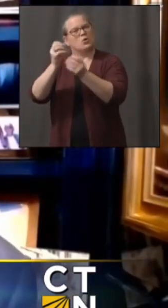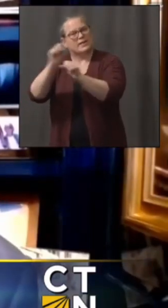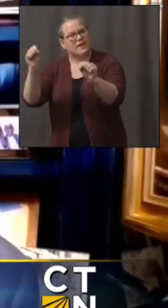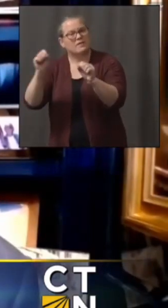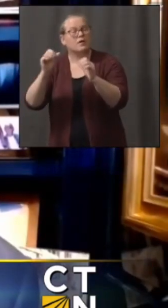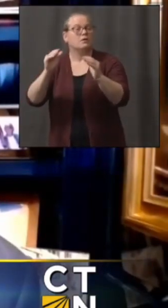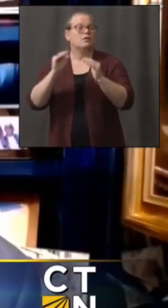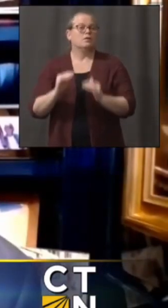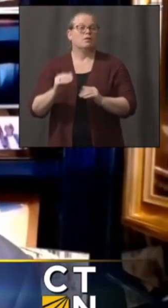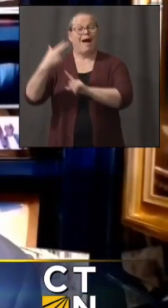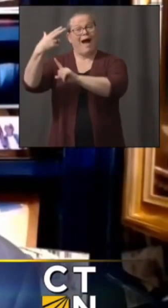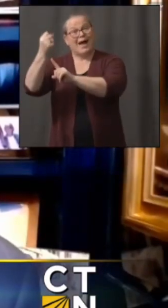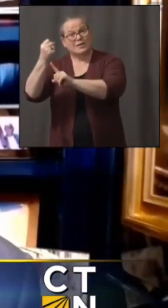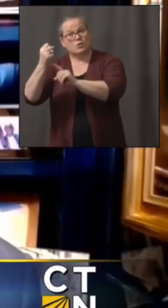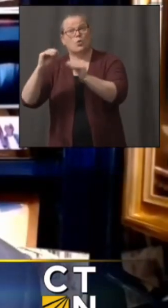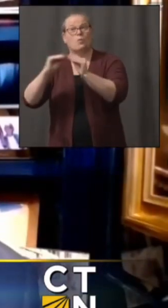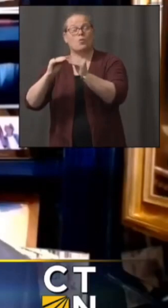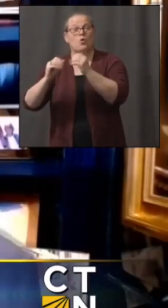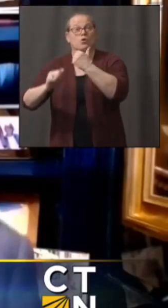through 5.